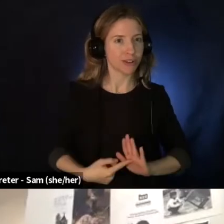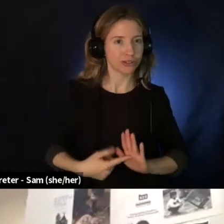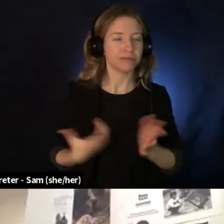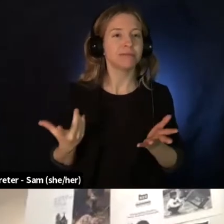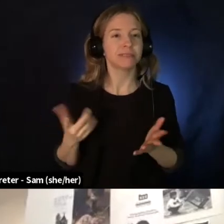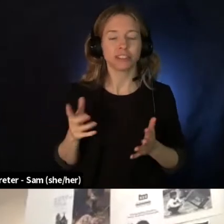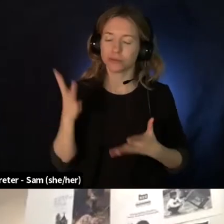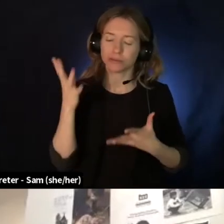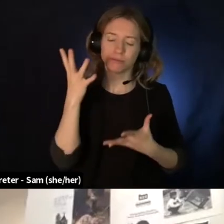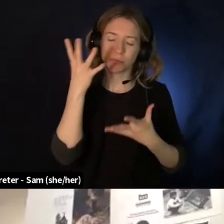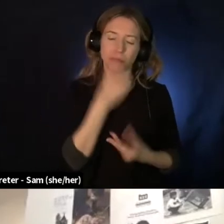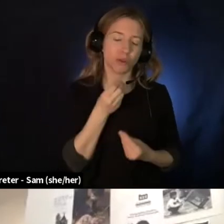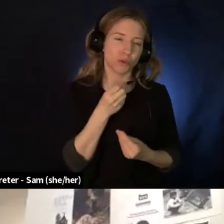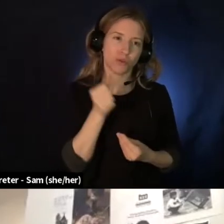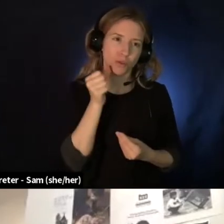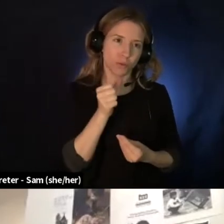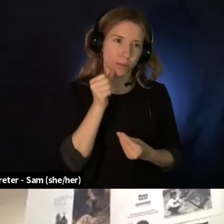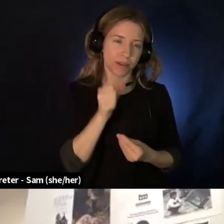a fashion model here.